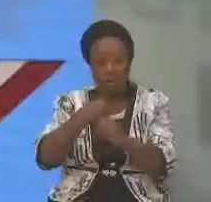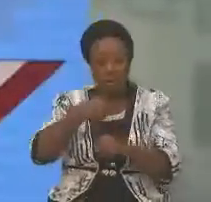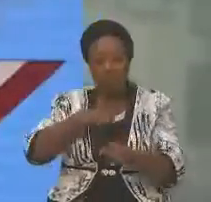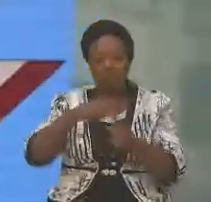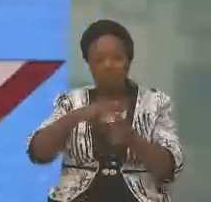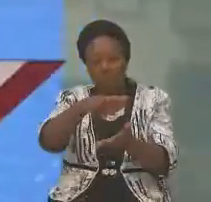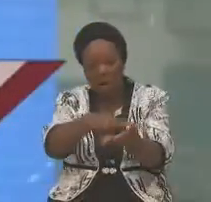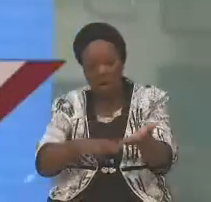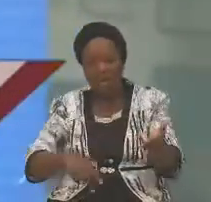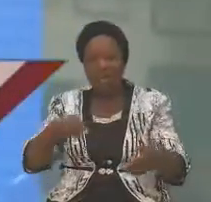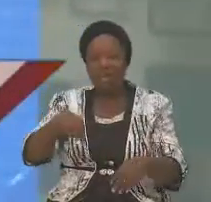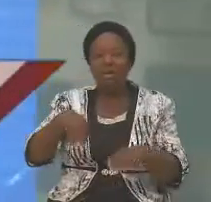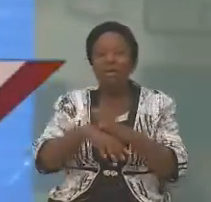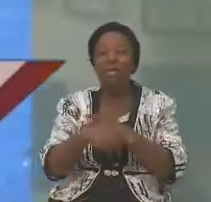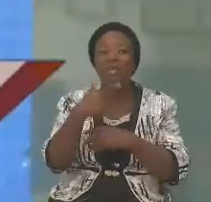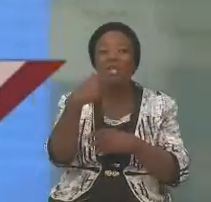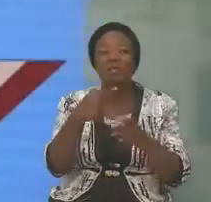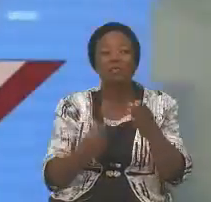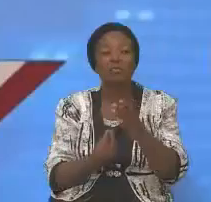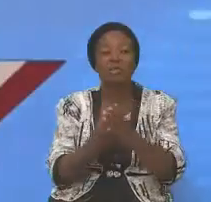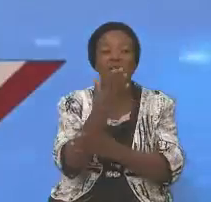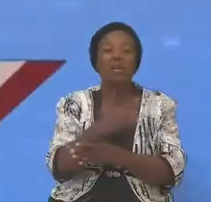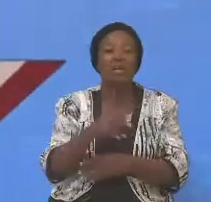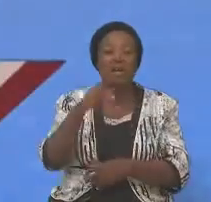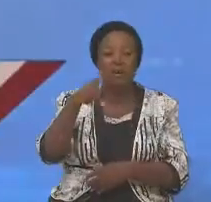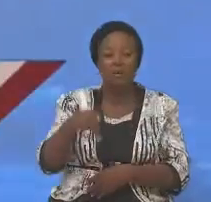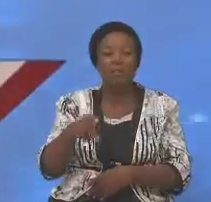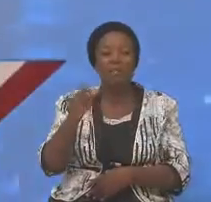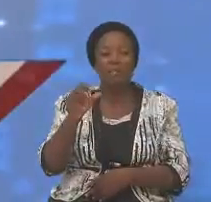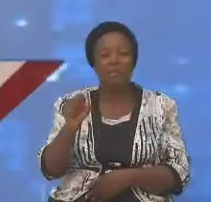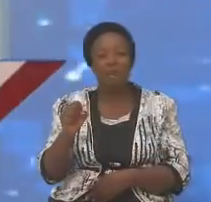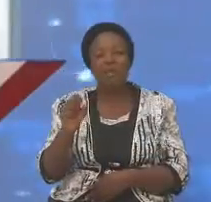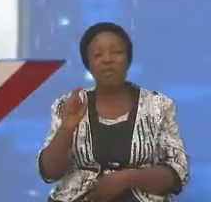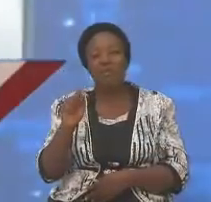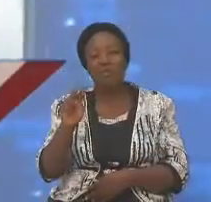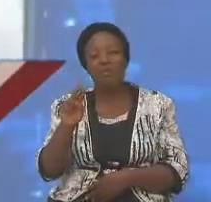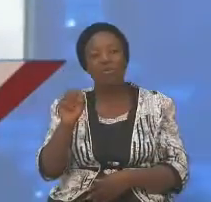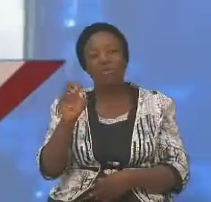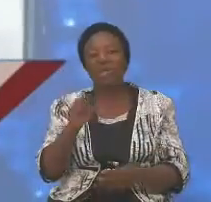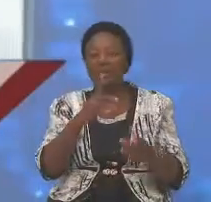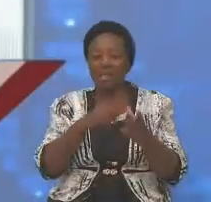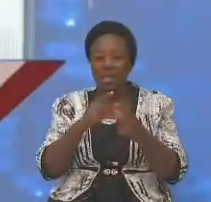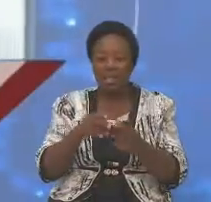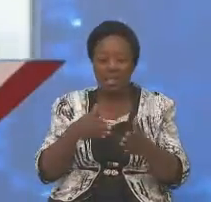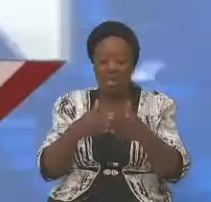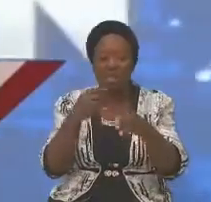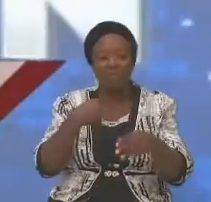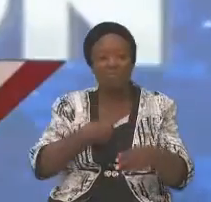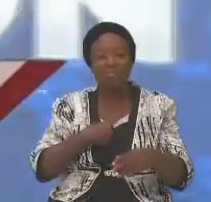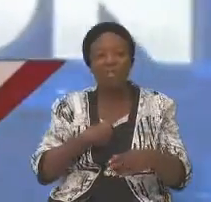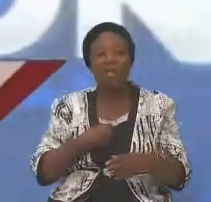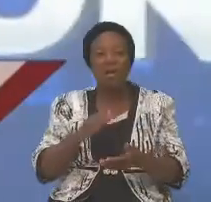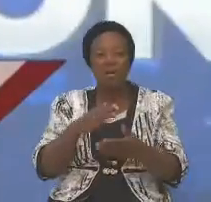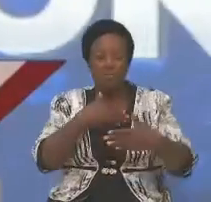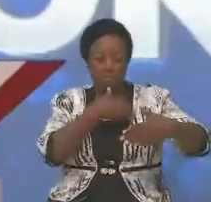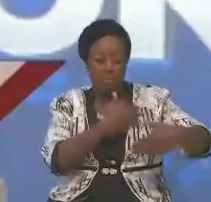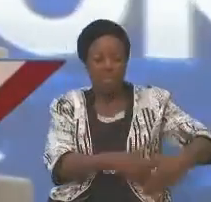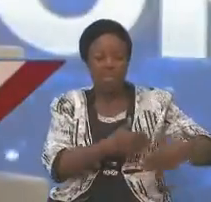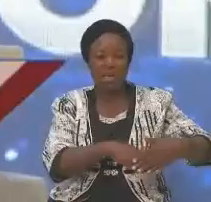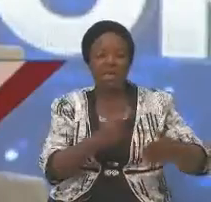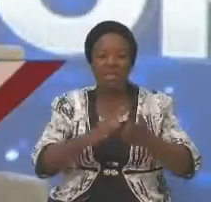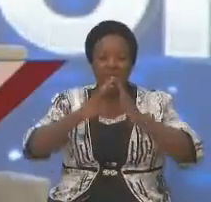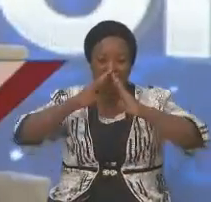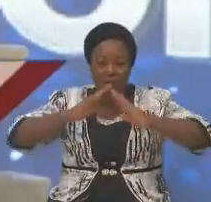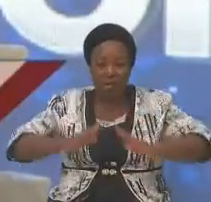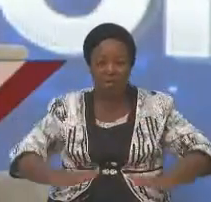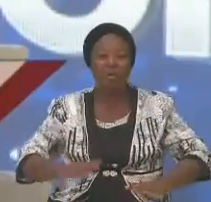who? He maketh me to lie down in green pastures. And then he leadeth me